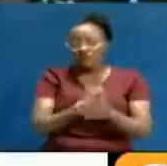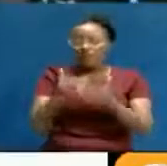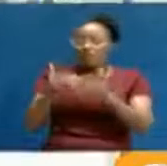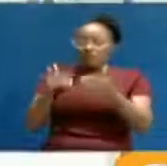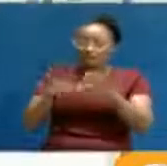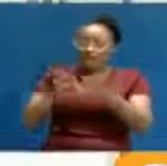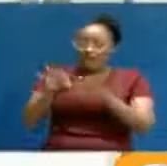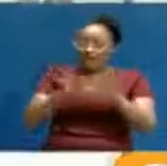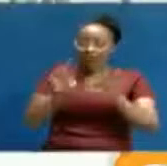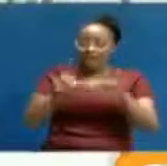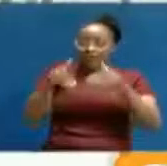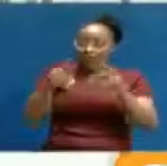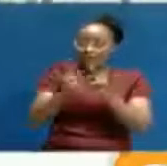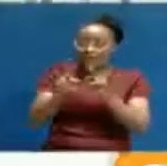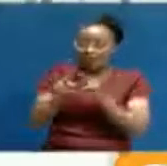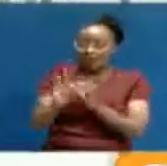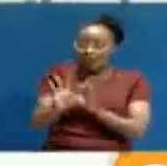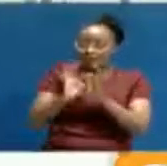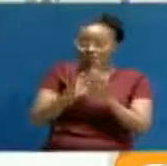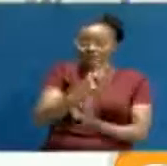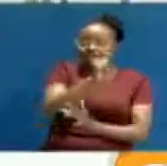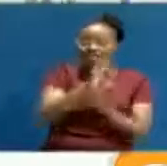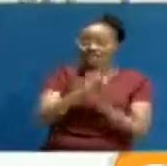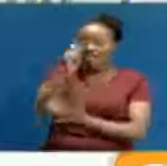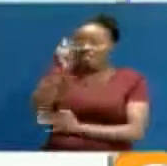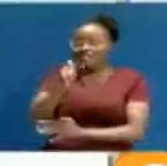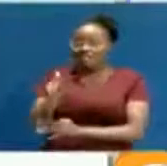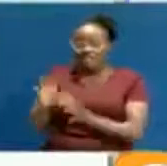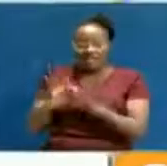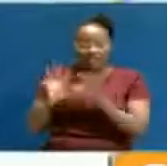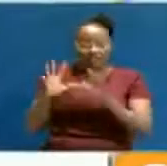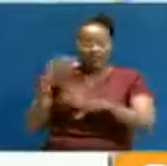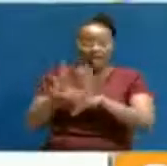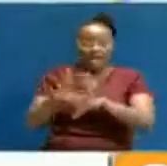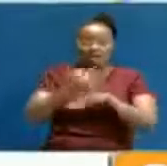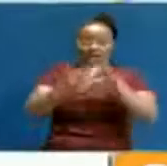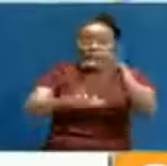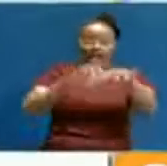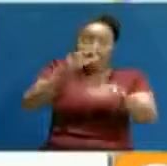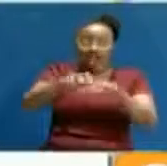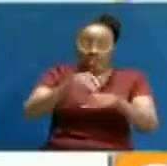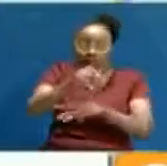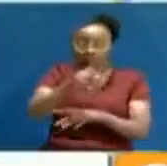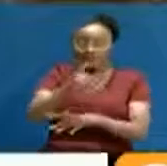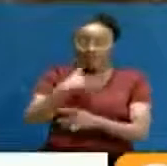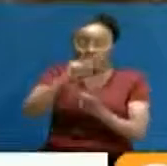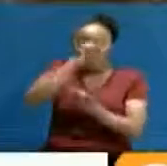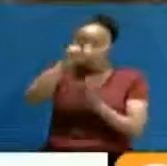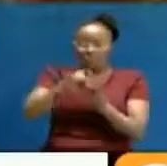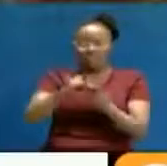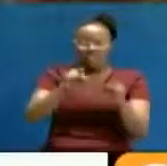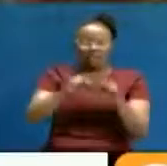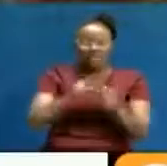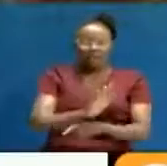used to explain the unbreakable ties between Kenya and Tanzania. Animals are the center of this particular one.